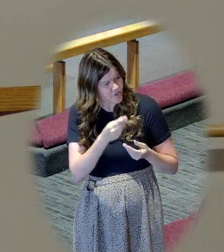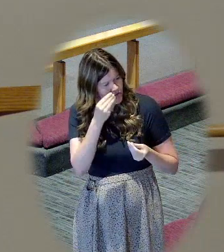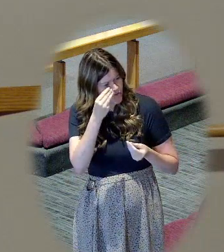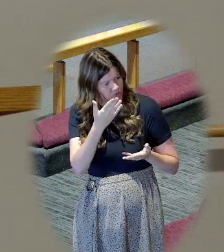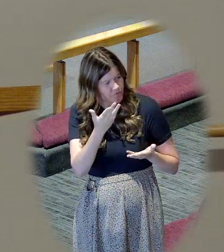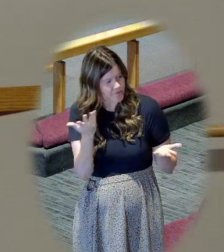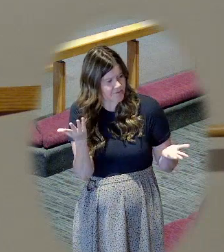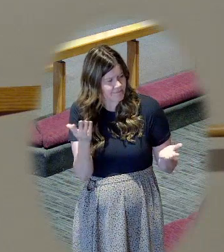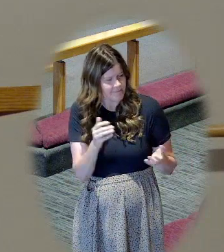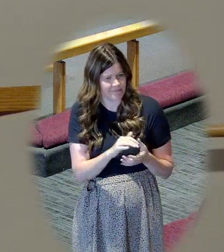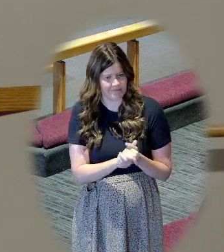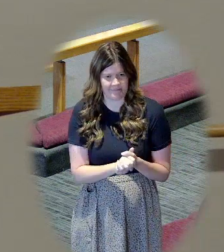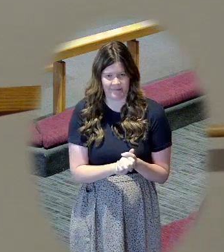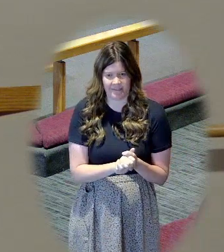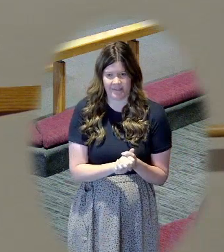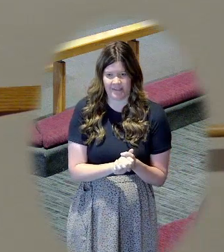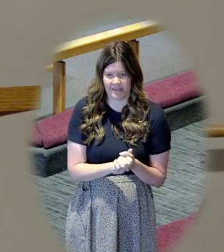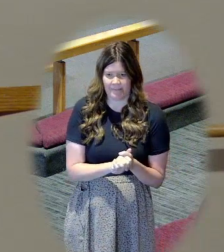news?"